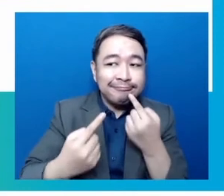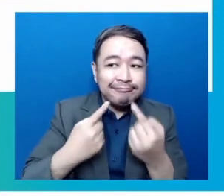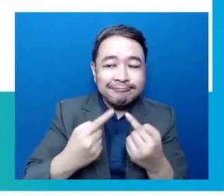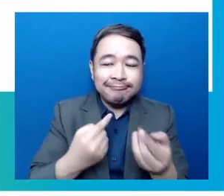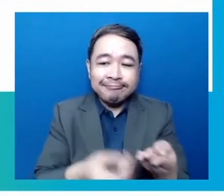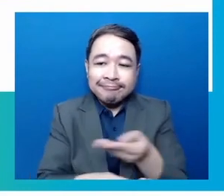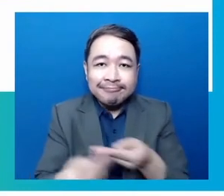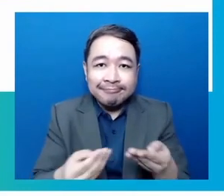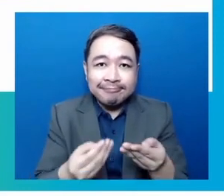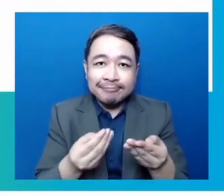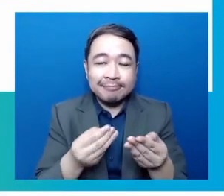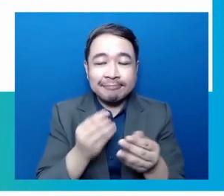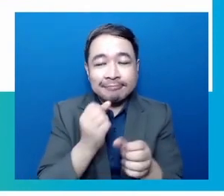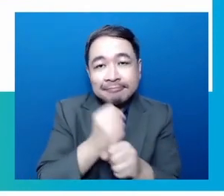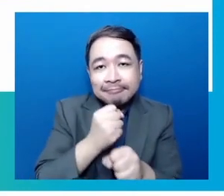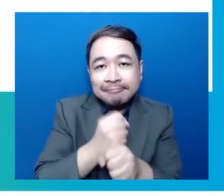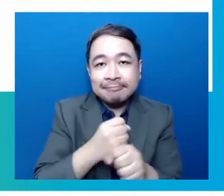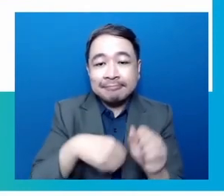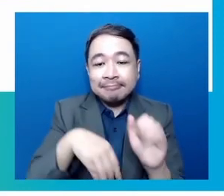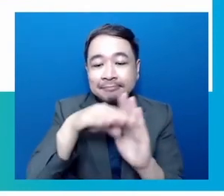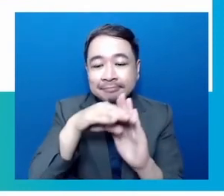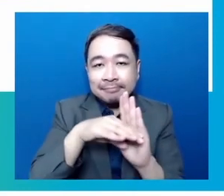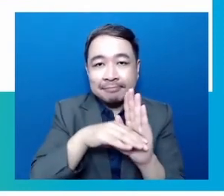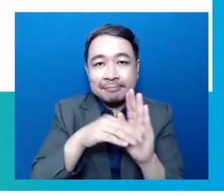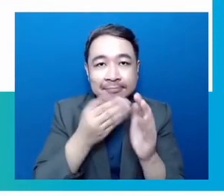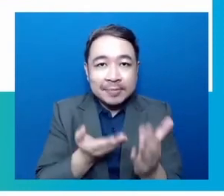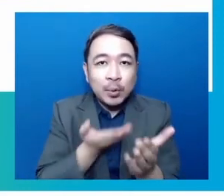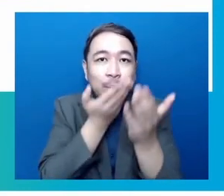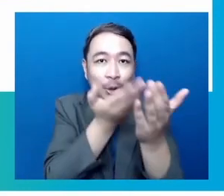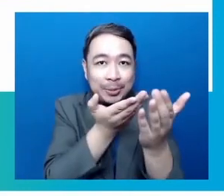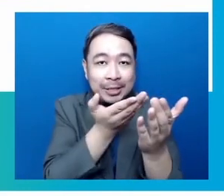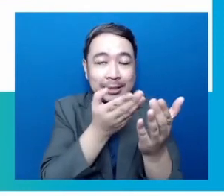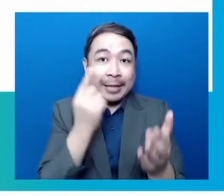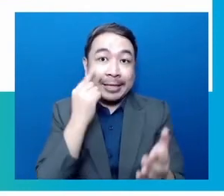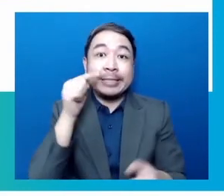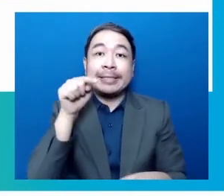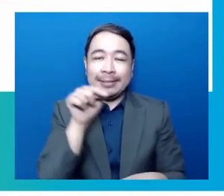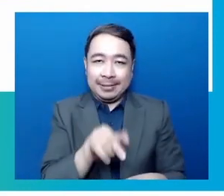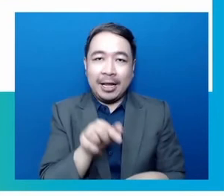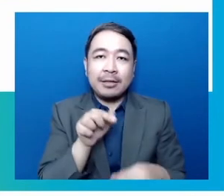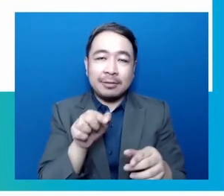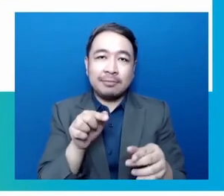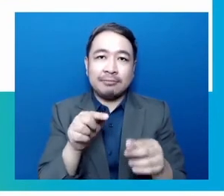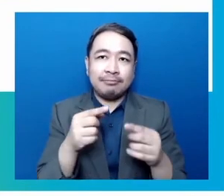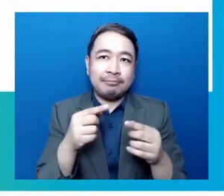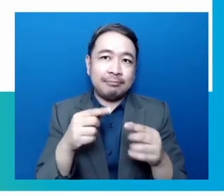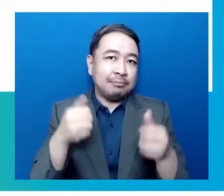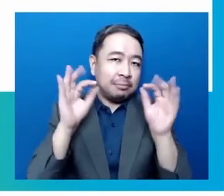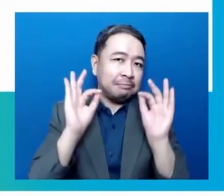leaders to consider. I think that's an effective venue as well.